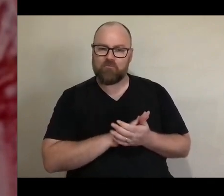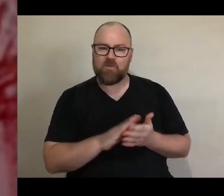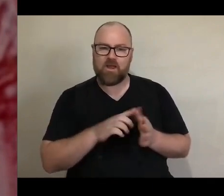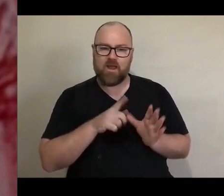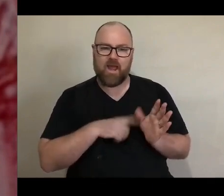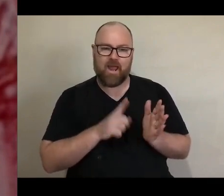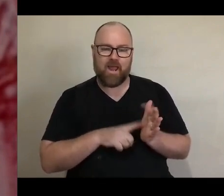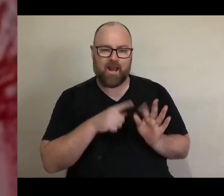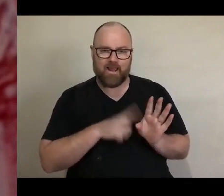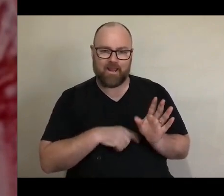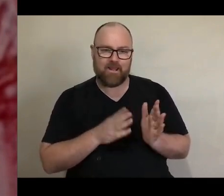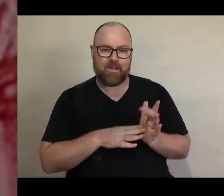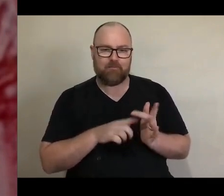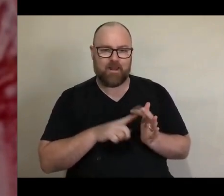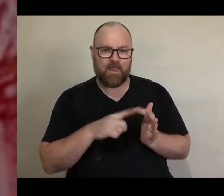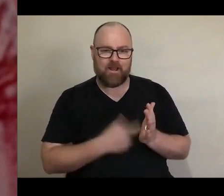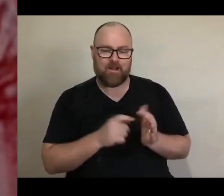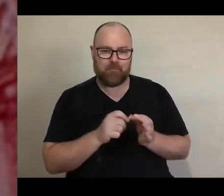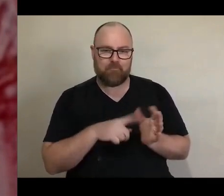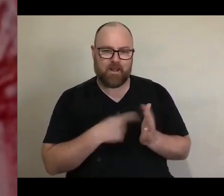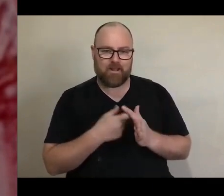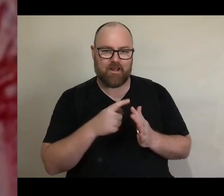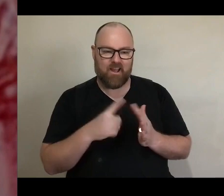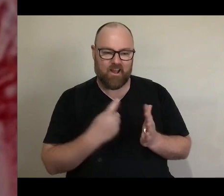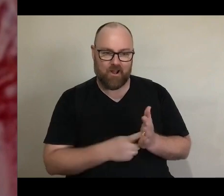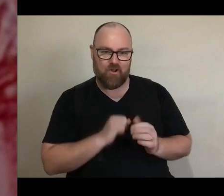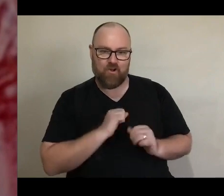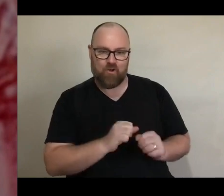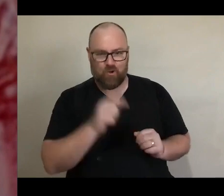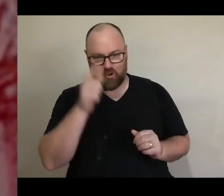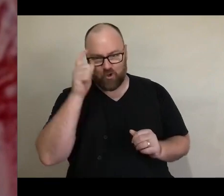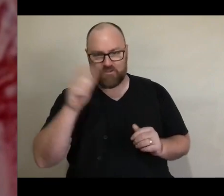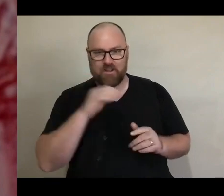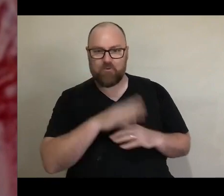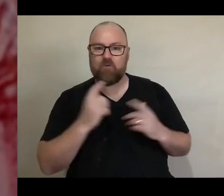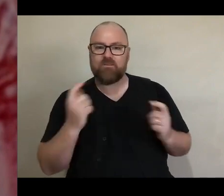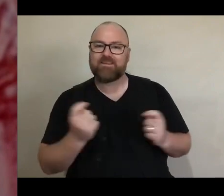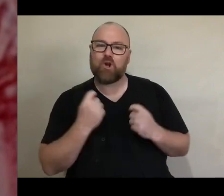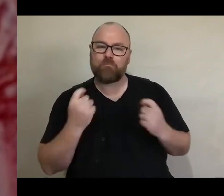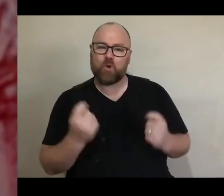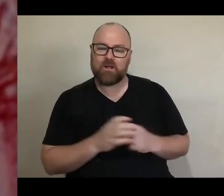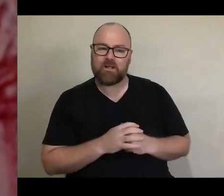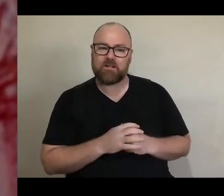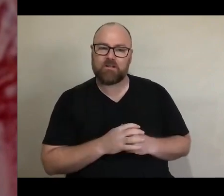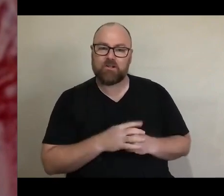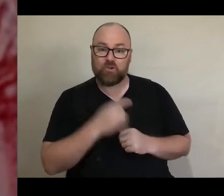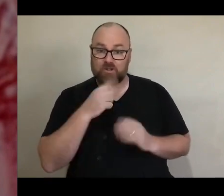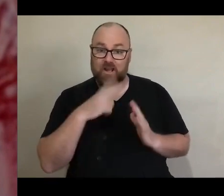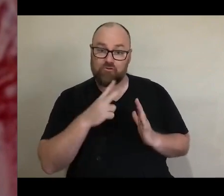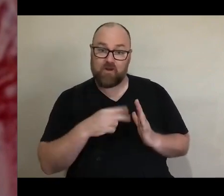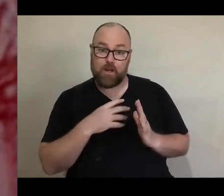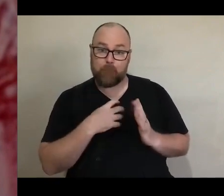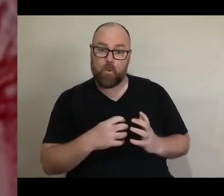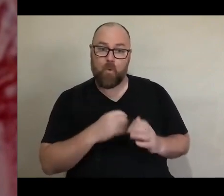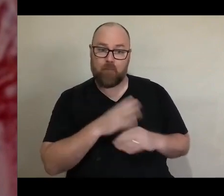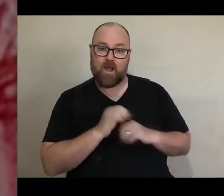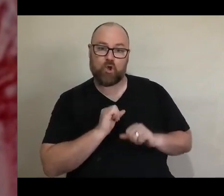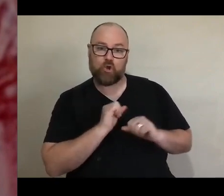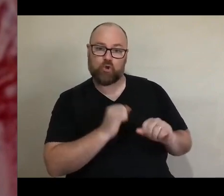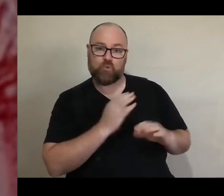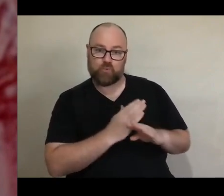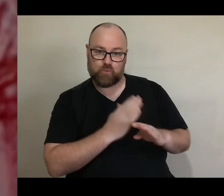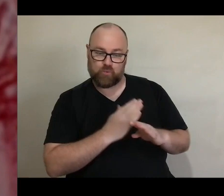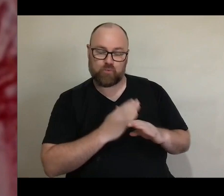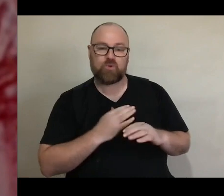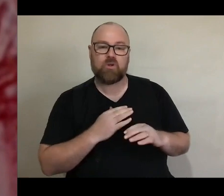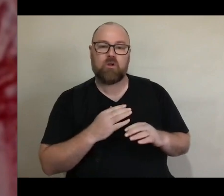in quite an individual way about her concept of ceremony. You can read more about Hayley Miller-Baker's work in the